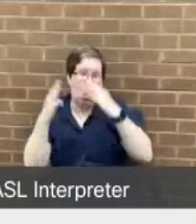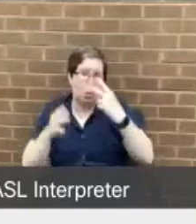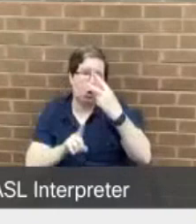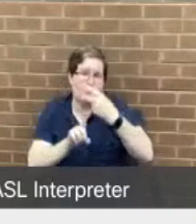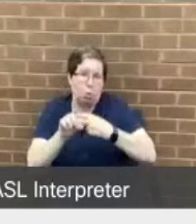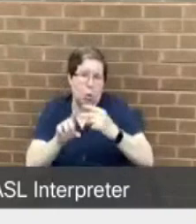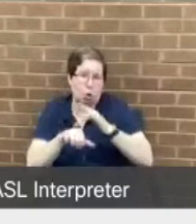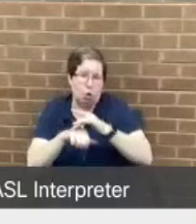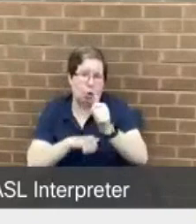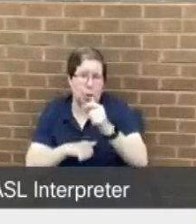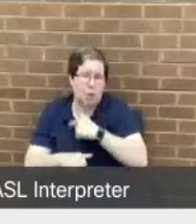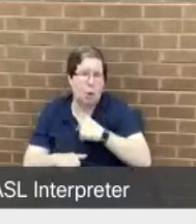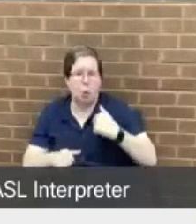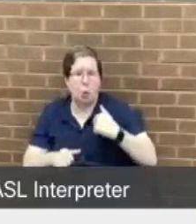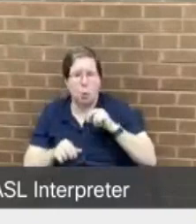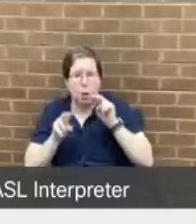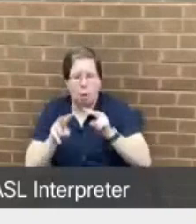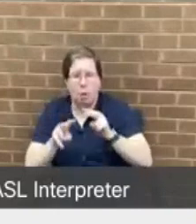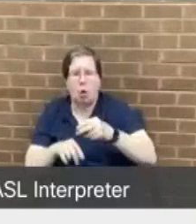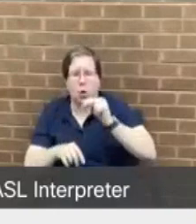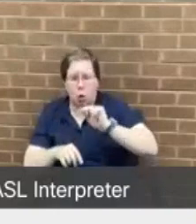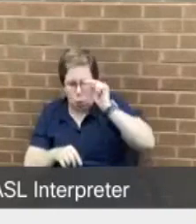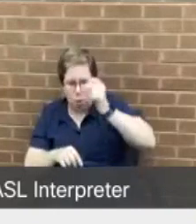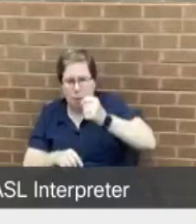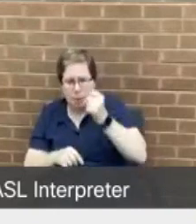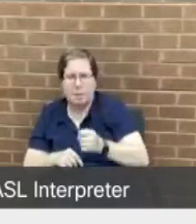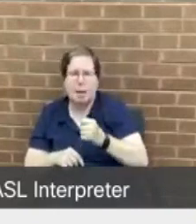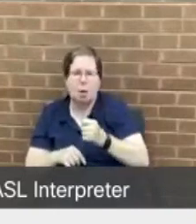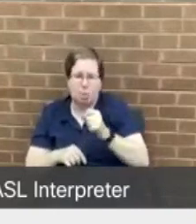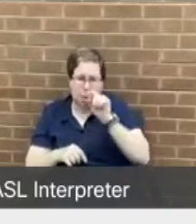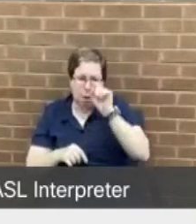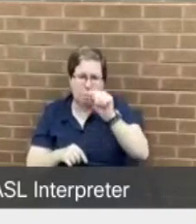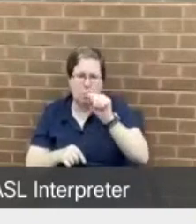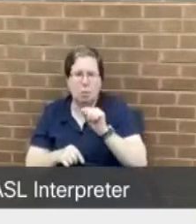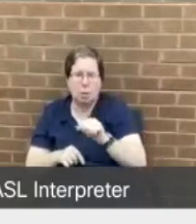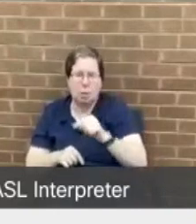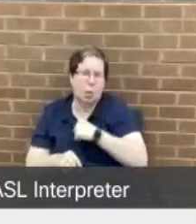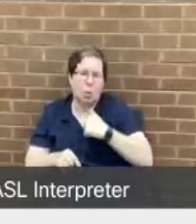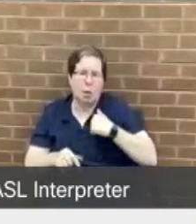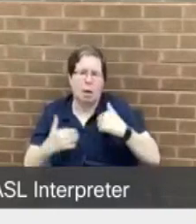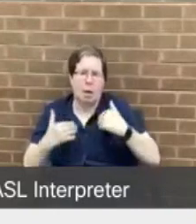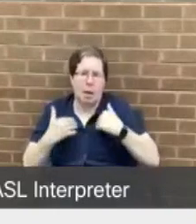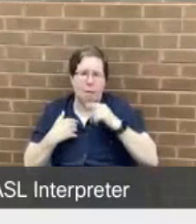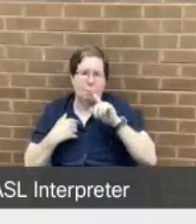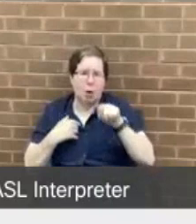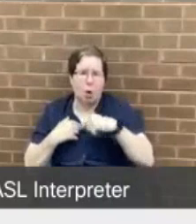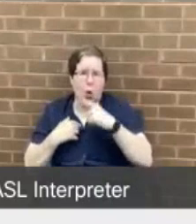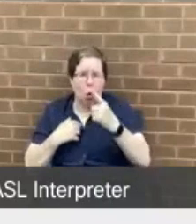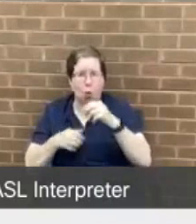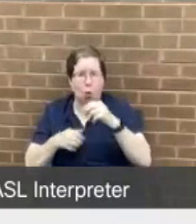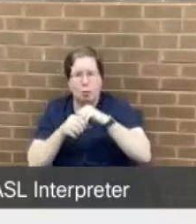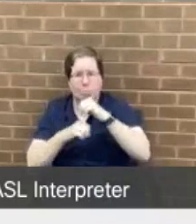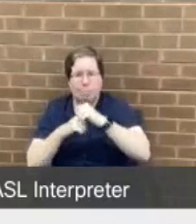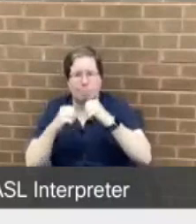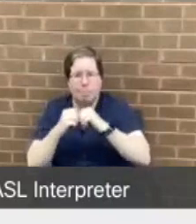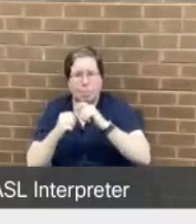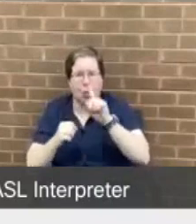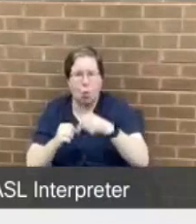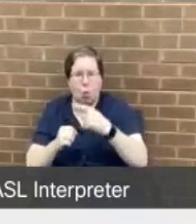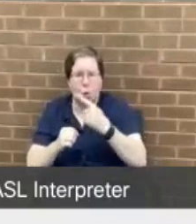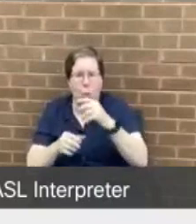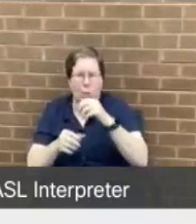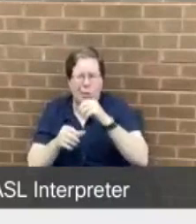new northbound and southbound I-895 structures replaced MDTA's only structurally deficient bridges in its